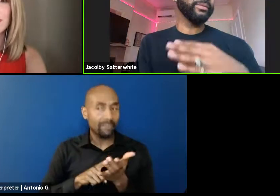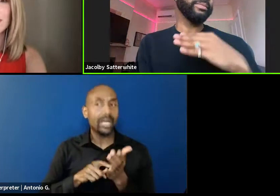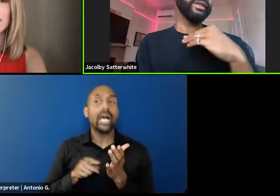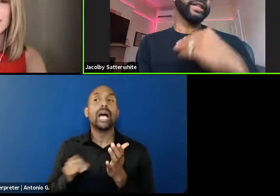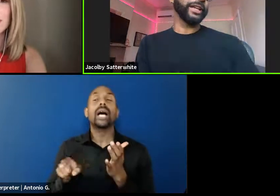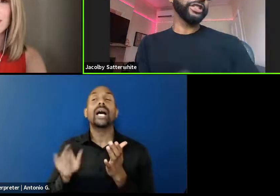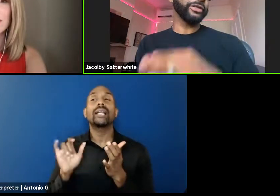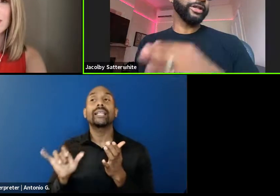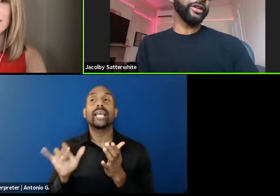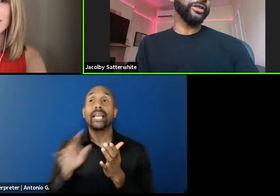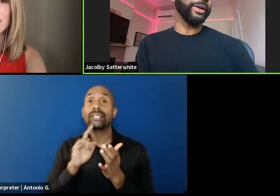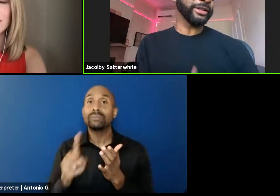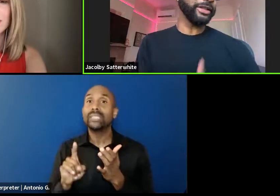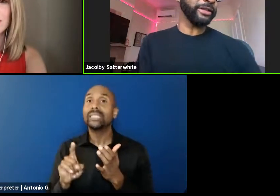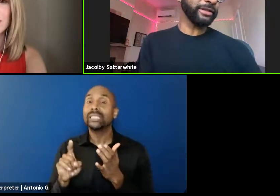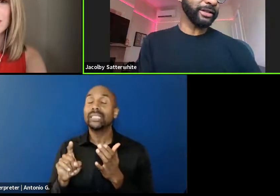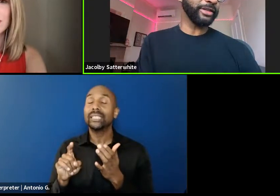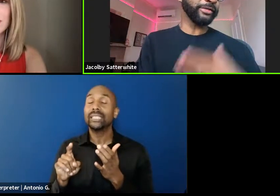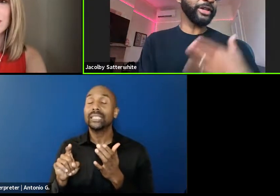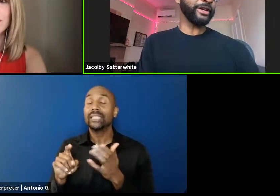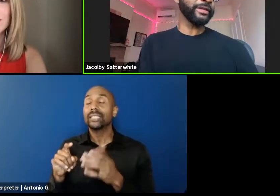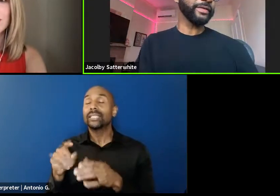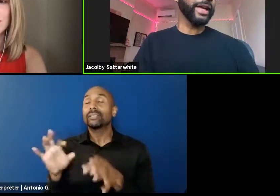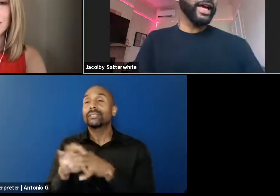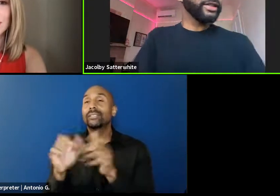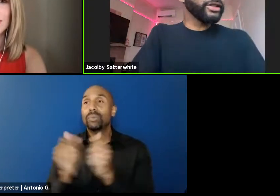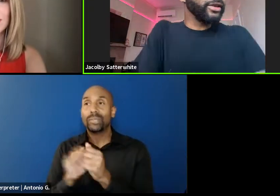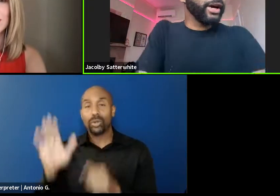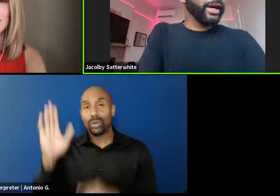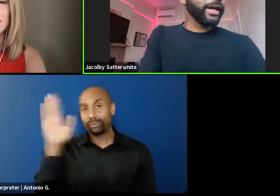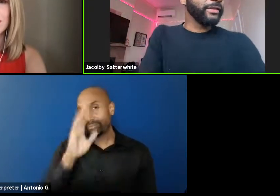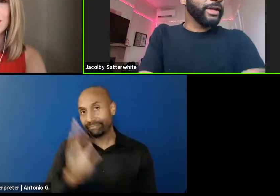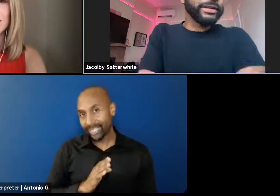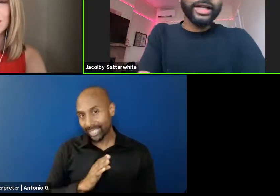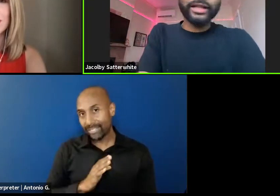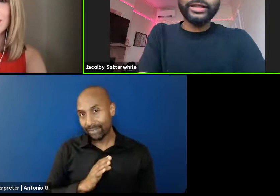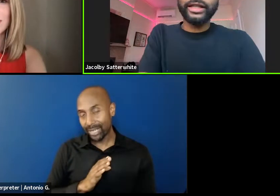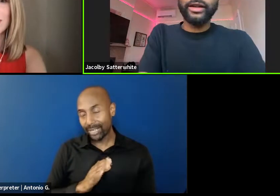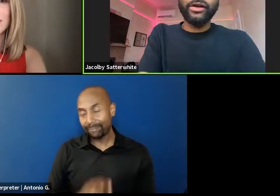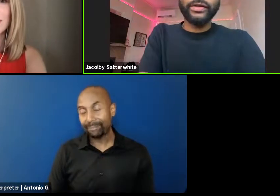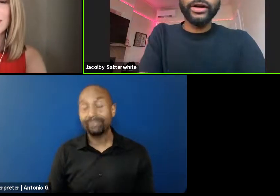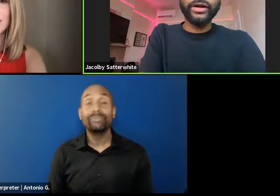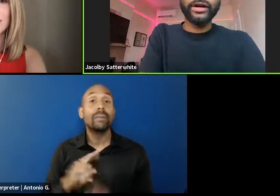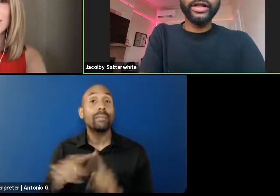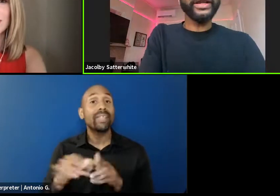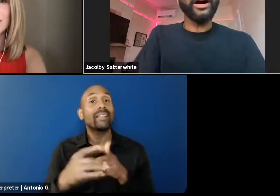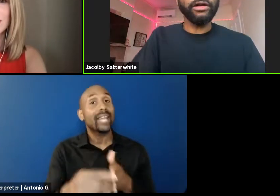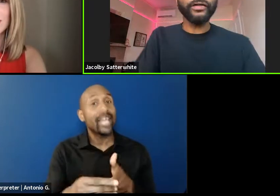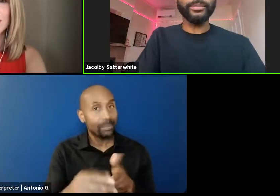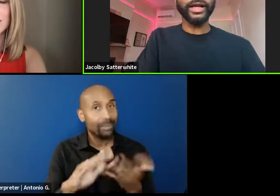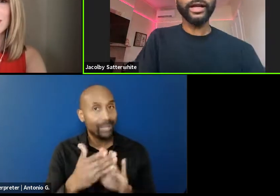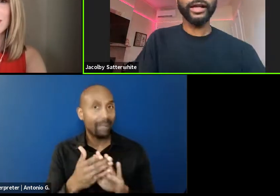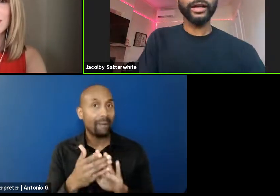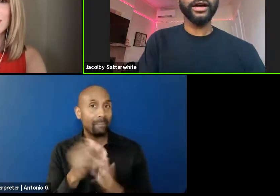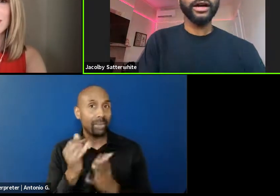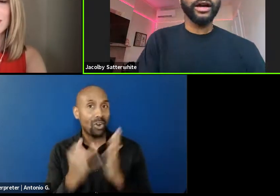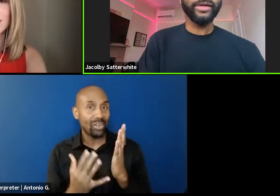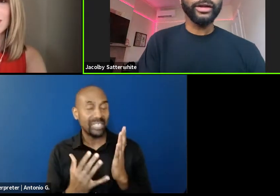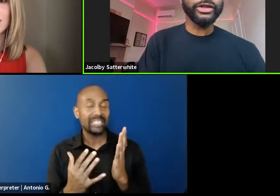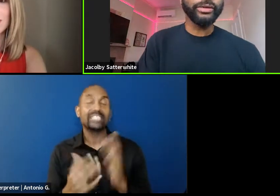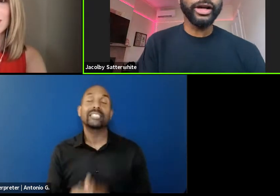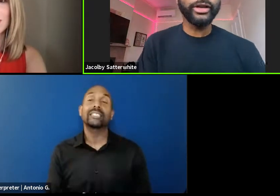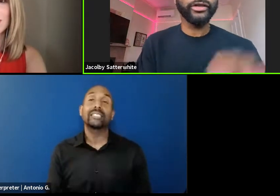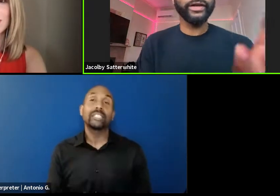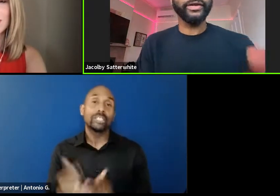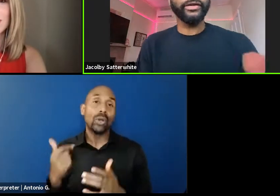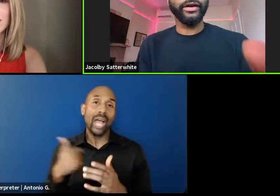was the place that I should return to as an adult and resolve. And so I kind of consolidated all of her, not all of them, but like